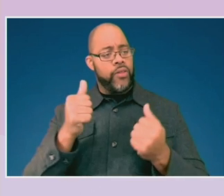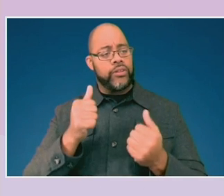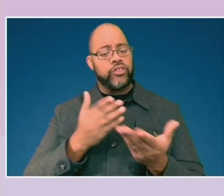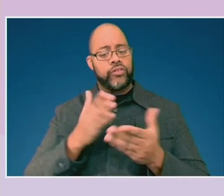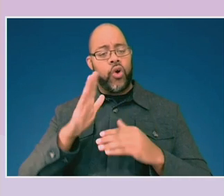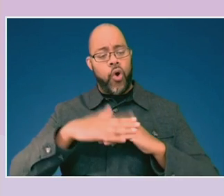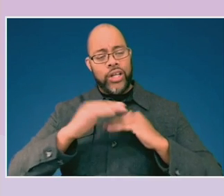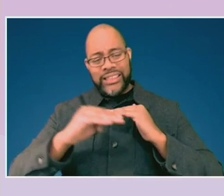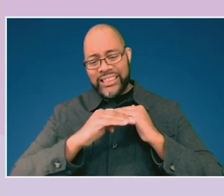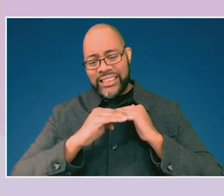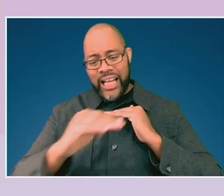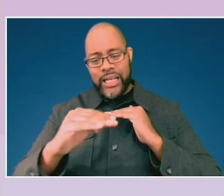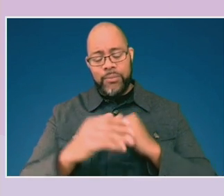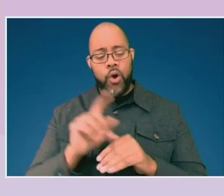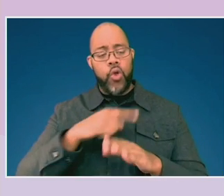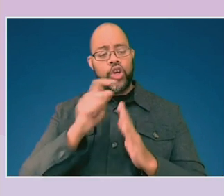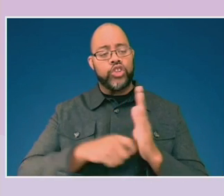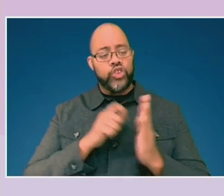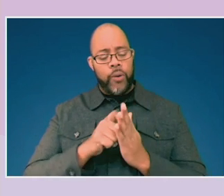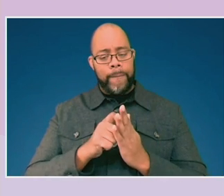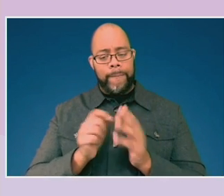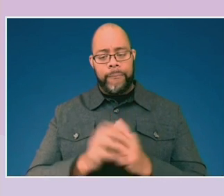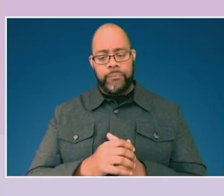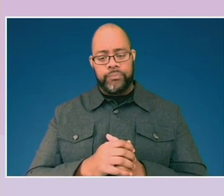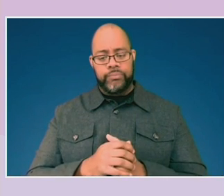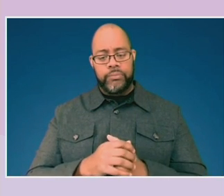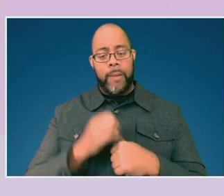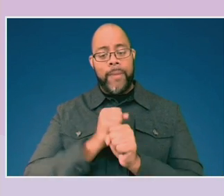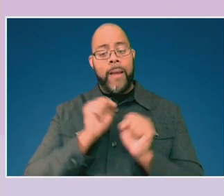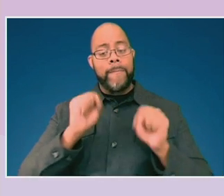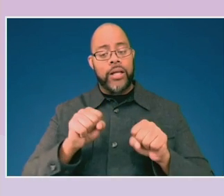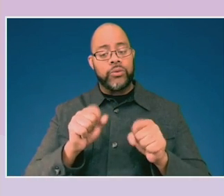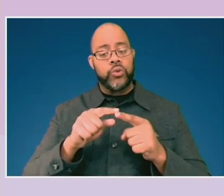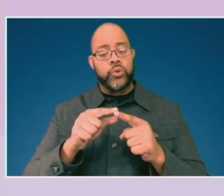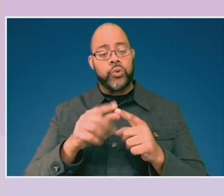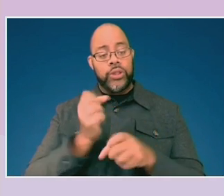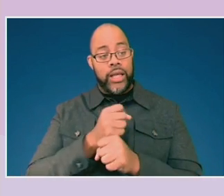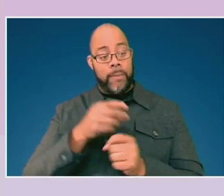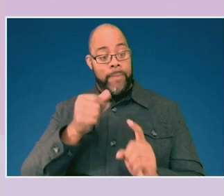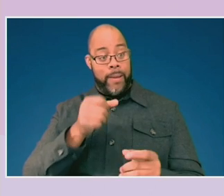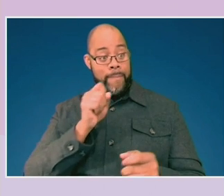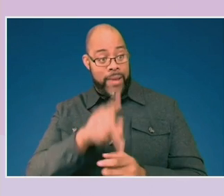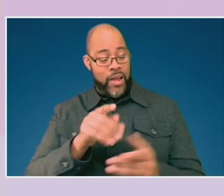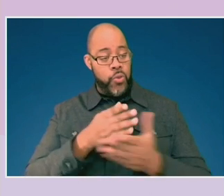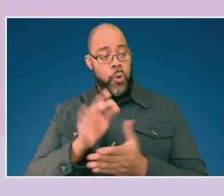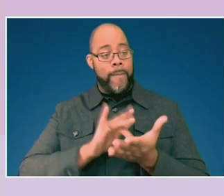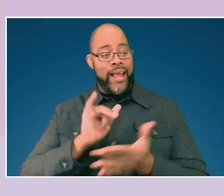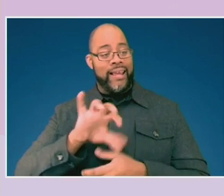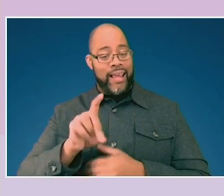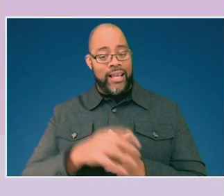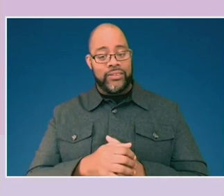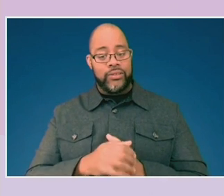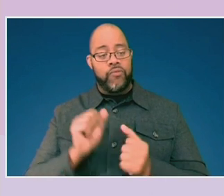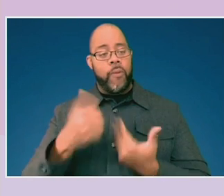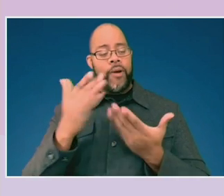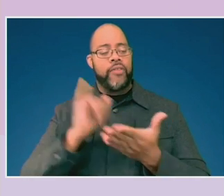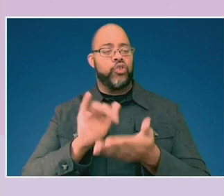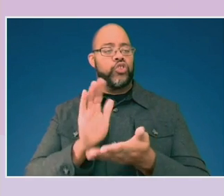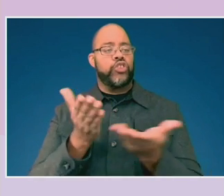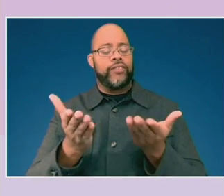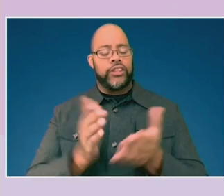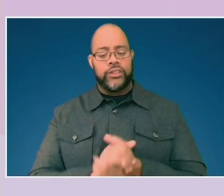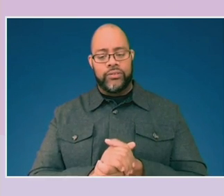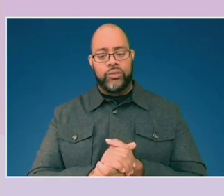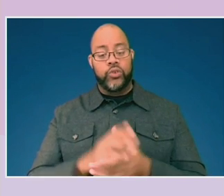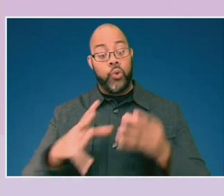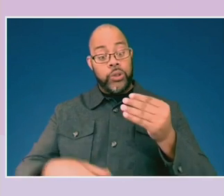sustainable long-term footing by making it possible to get reimbursed through Medicaid for providing those services. So in